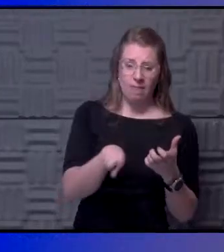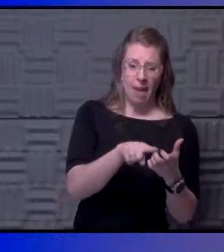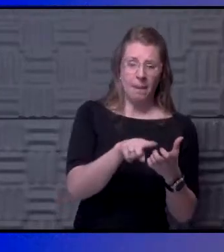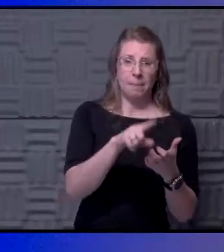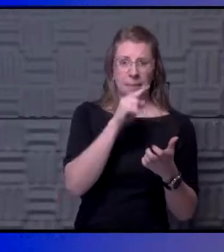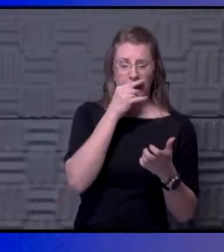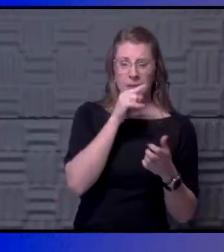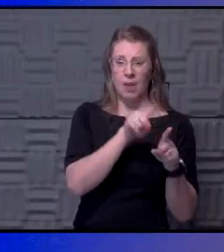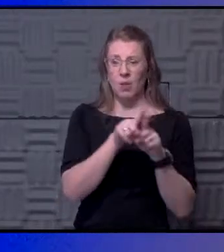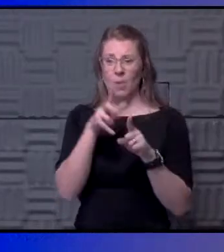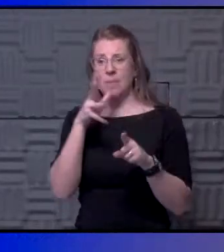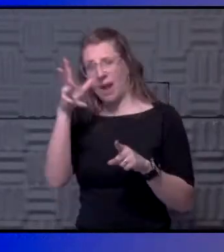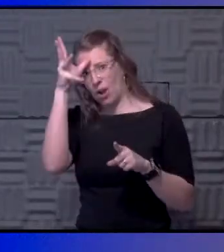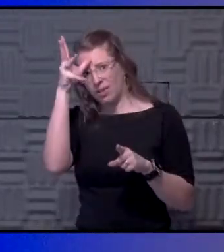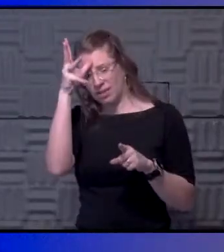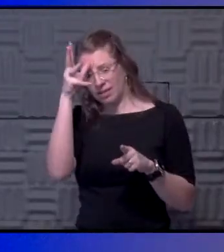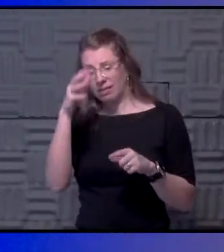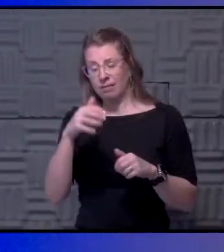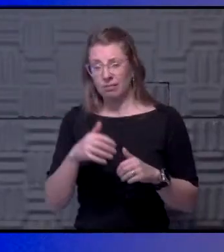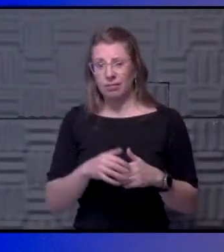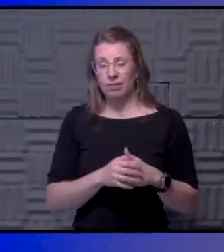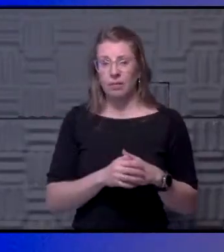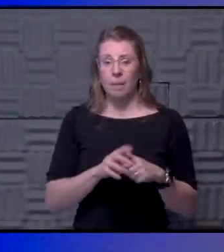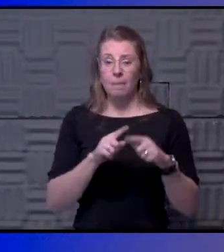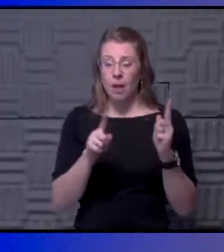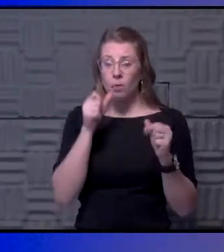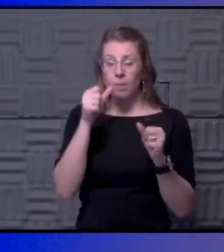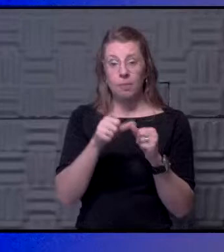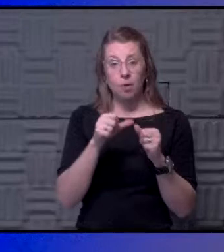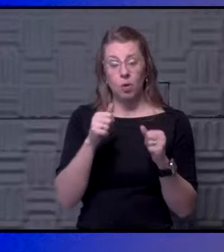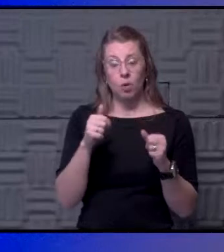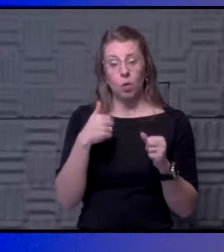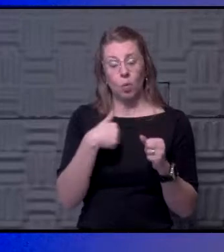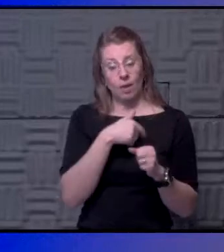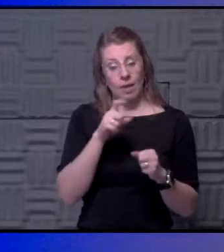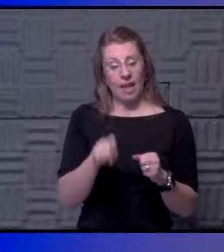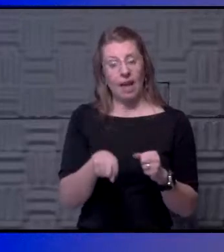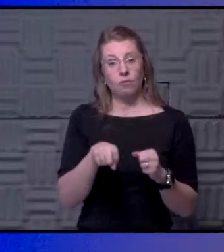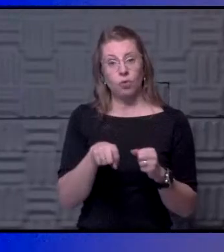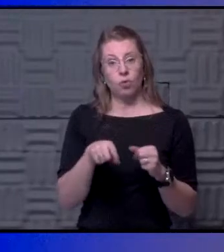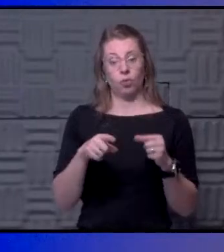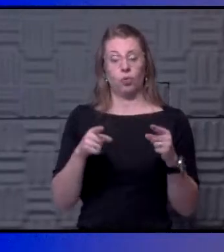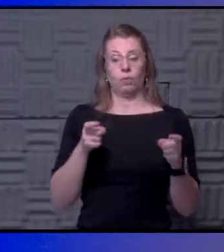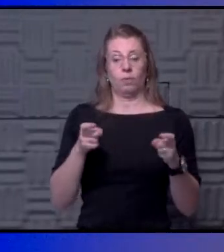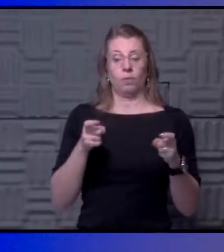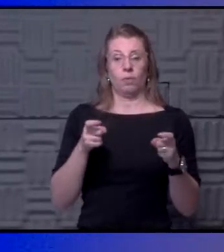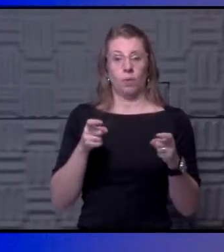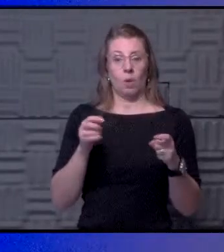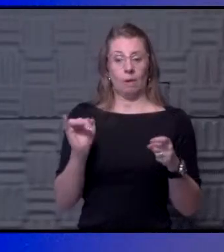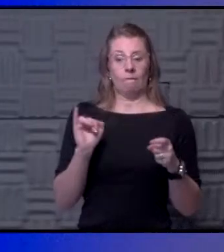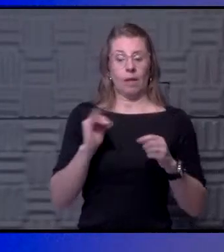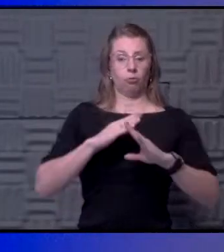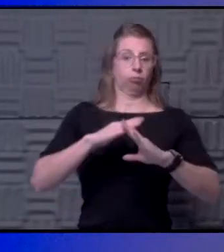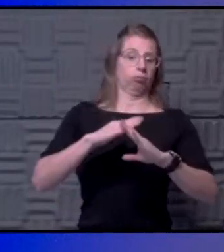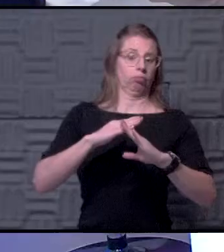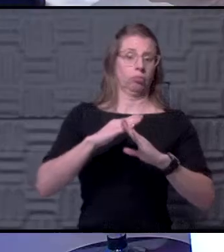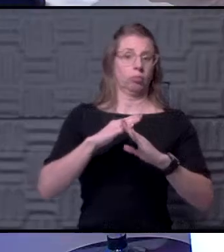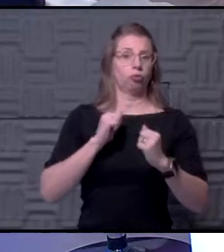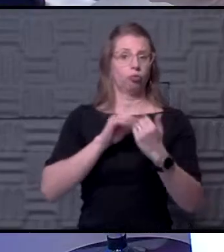benefit. But we have to remember to continue to take those mitigation strategies and do those things to keep everybody safe.